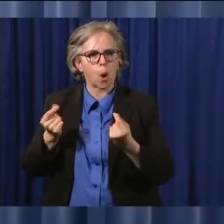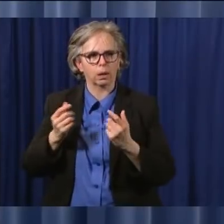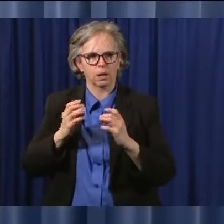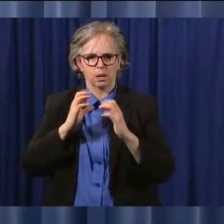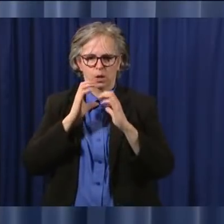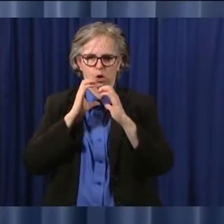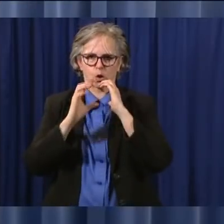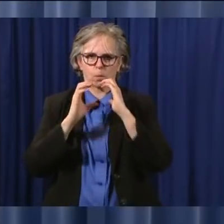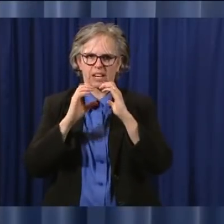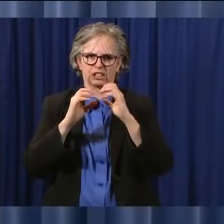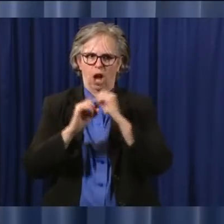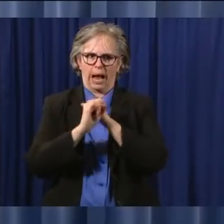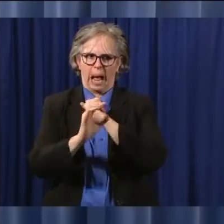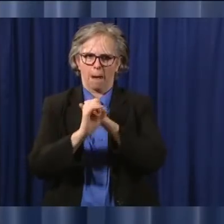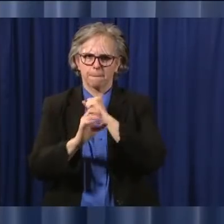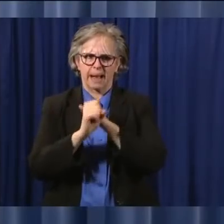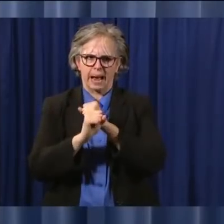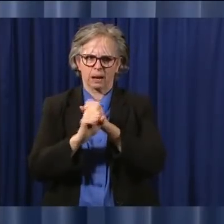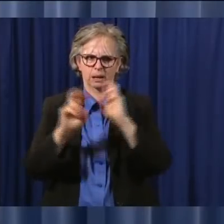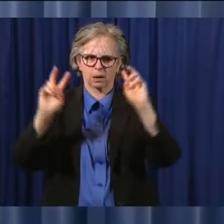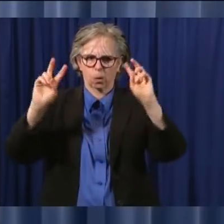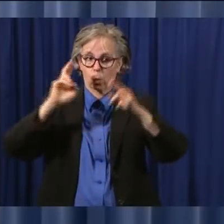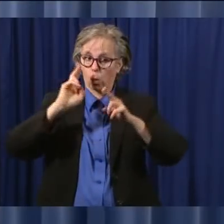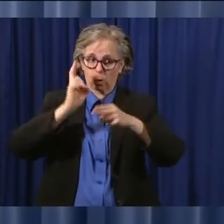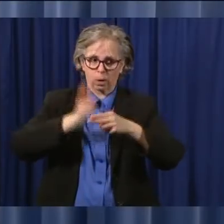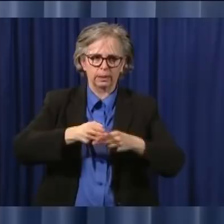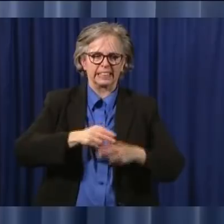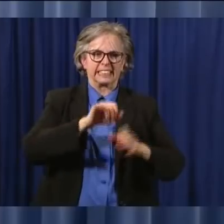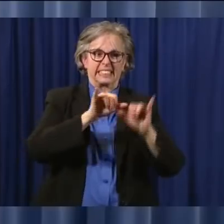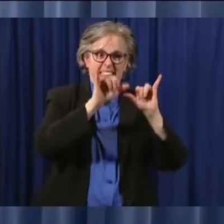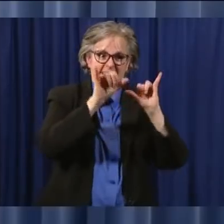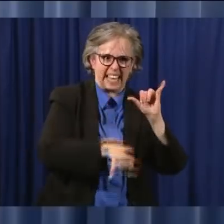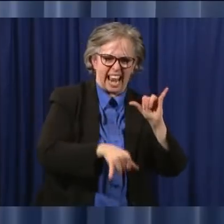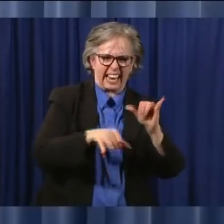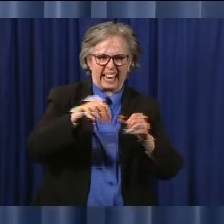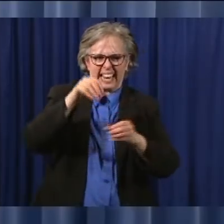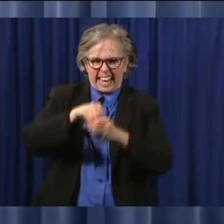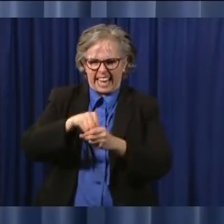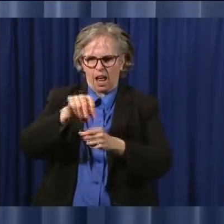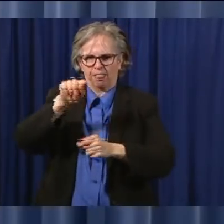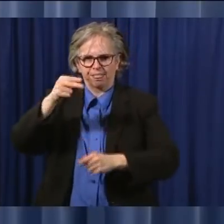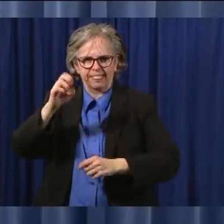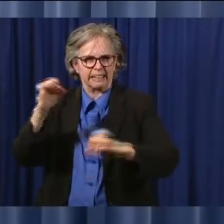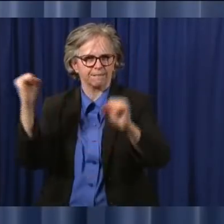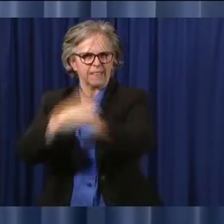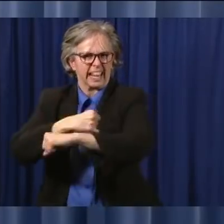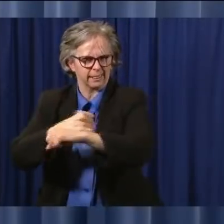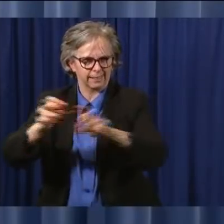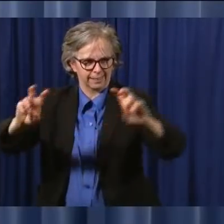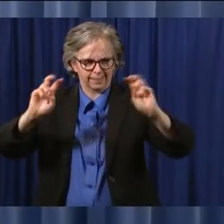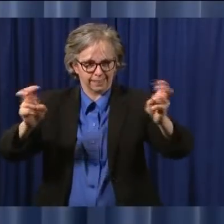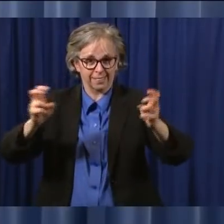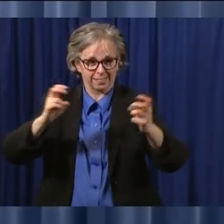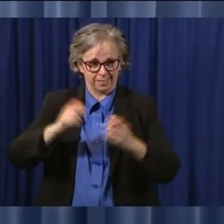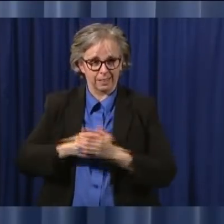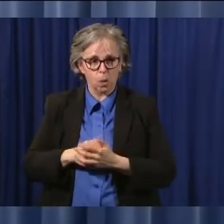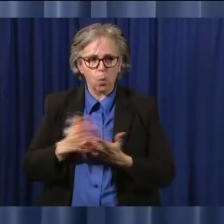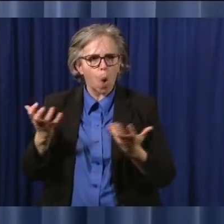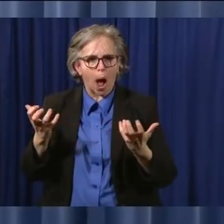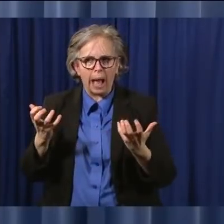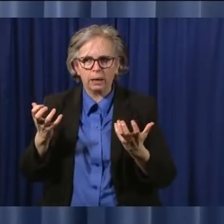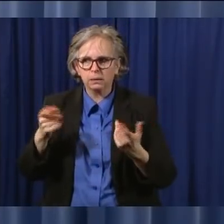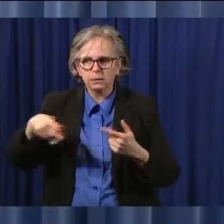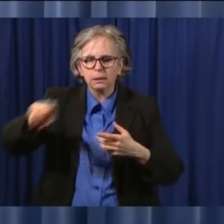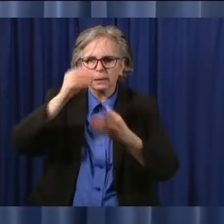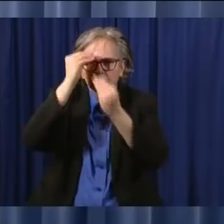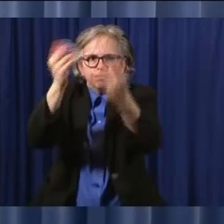Fight. This campaign will focus on the need to stay informed, stay involved, and stay inspired during the pandemic. We will